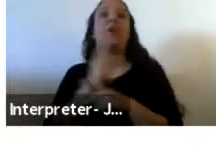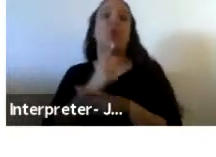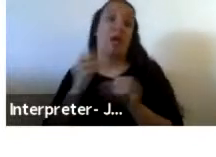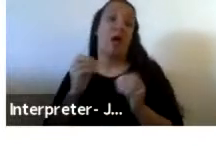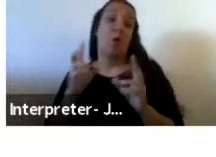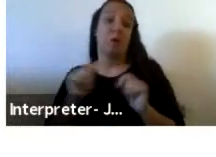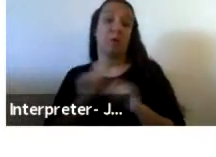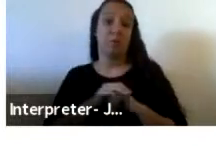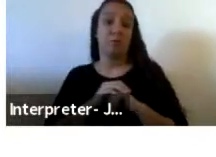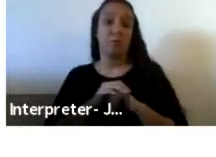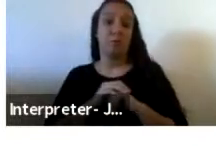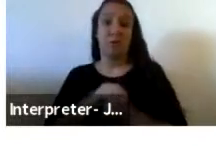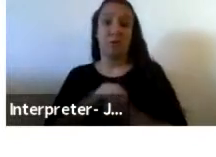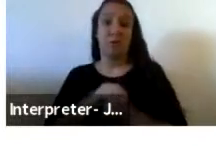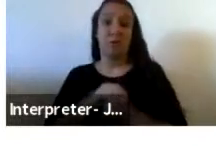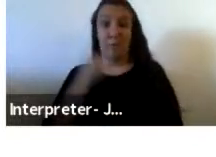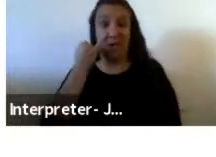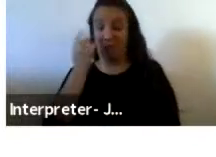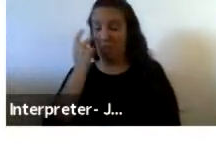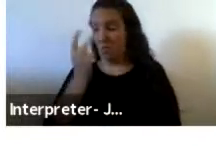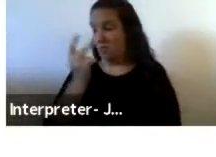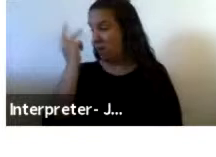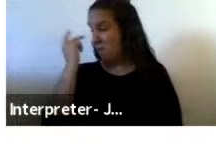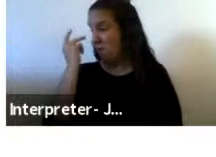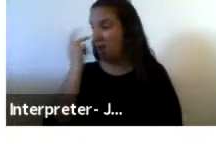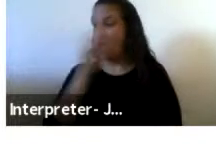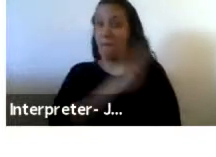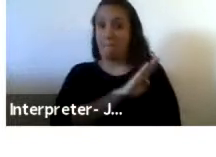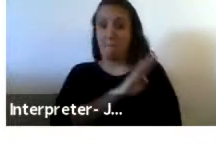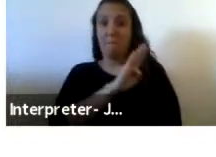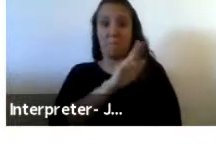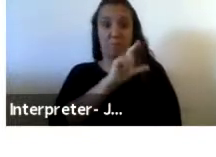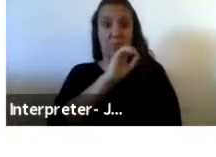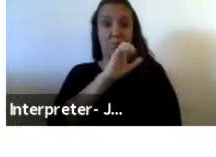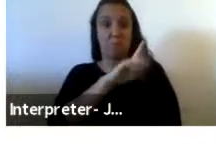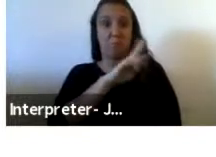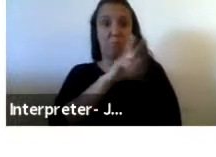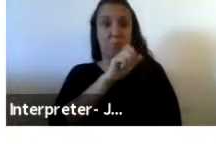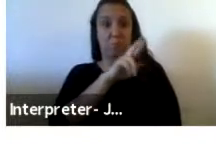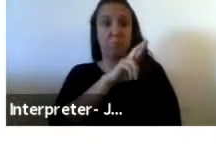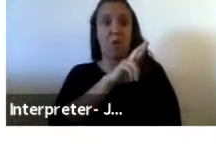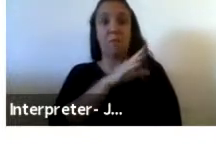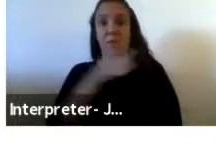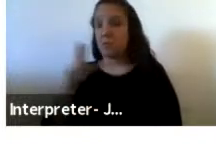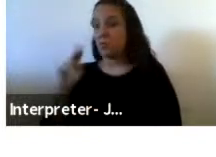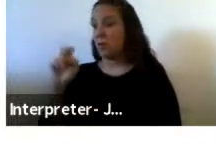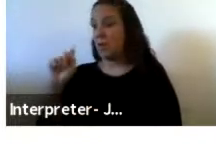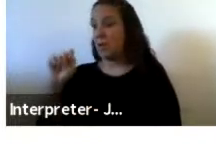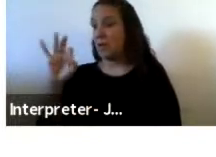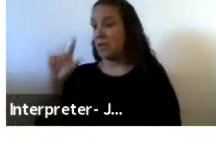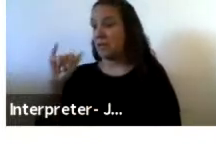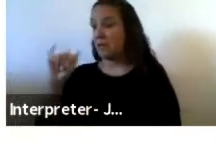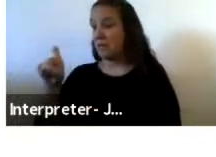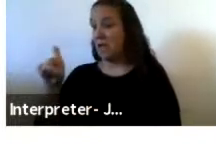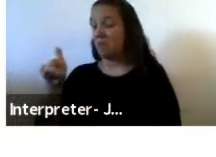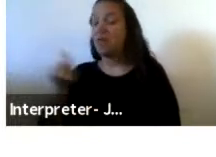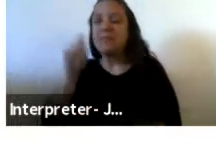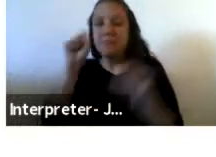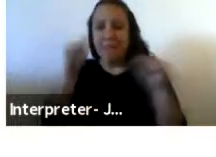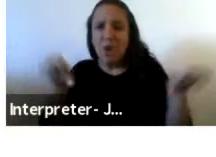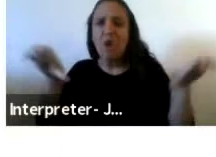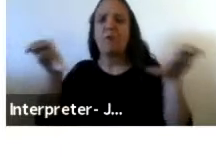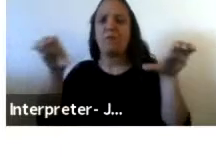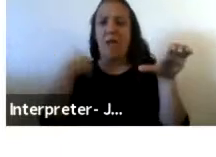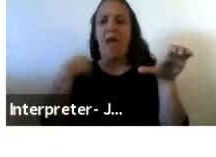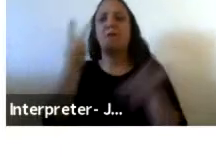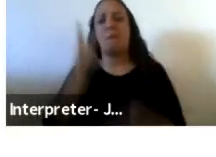been a perfect relationship that they actually would have had with an actual brick and mortar and actual online retail. And